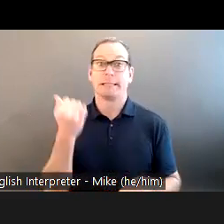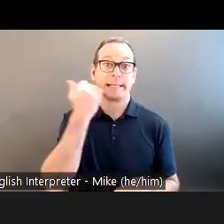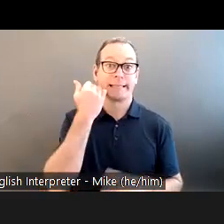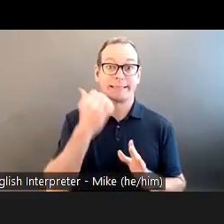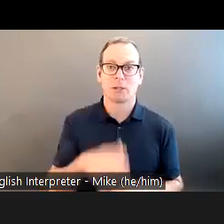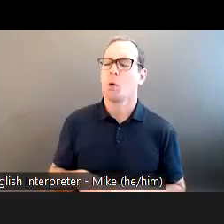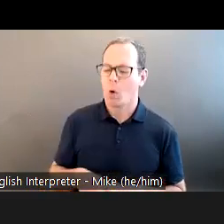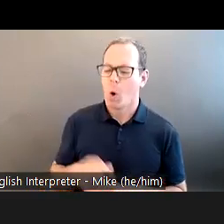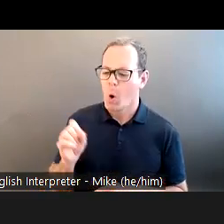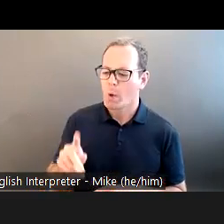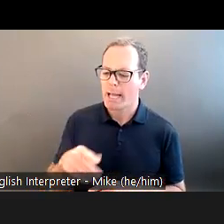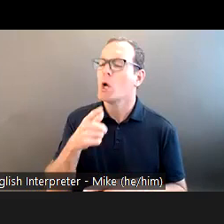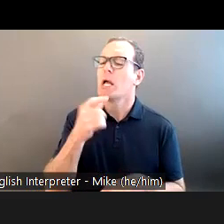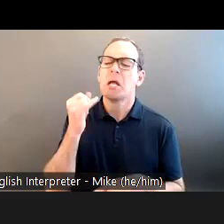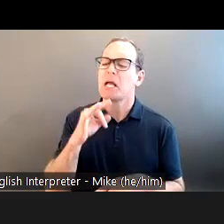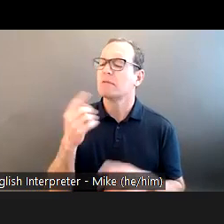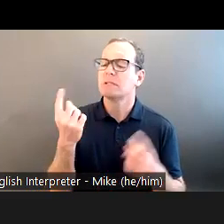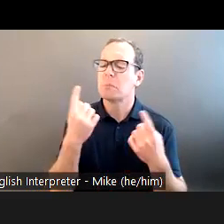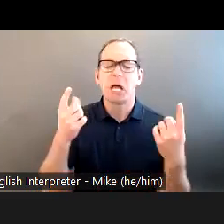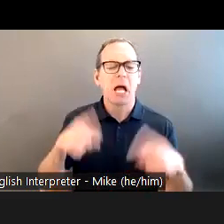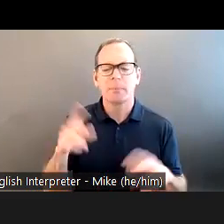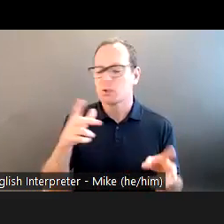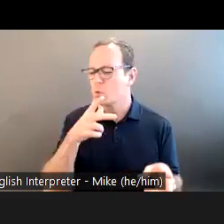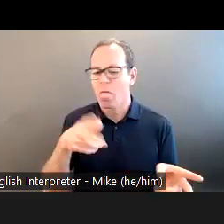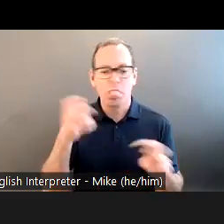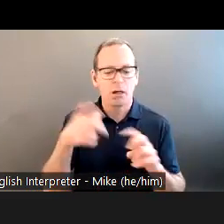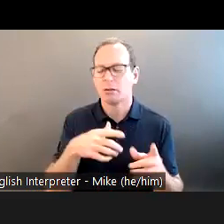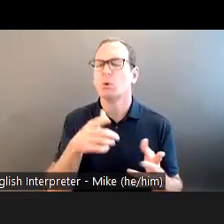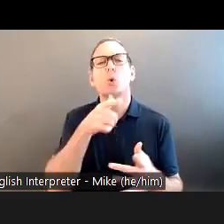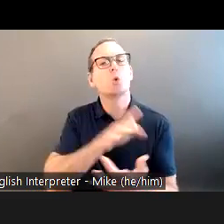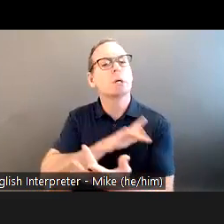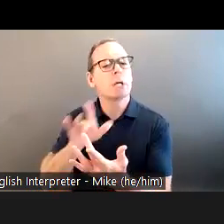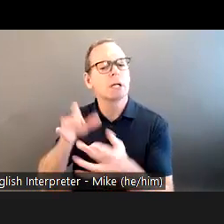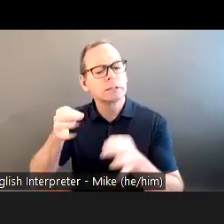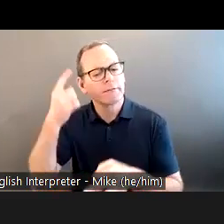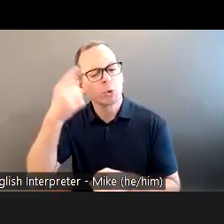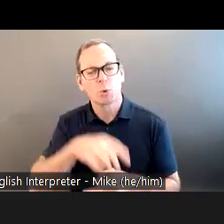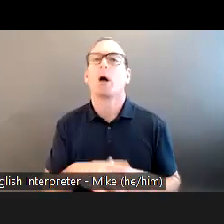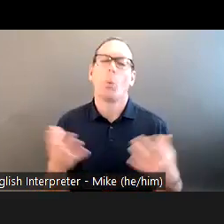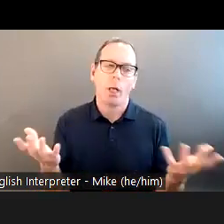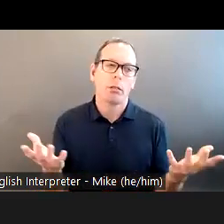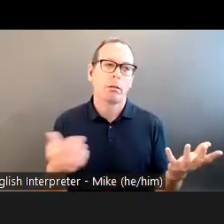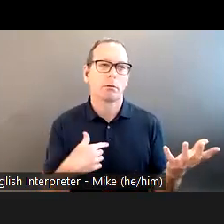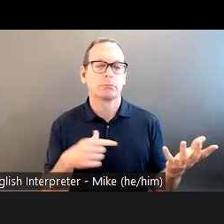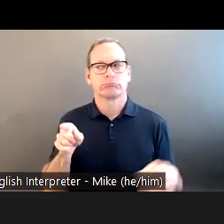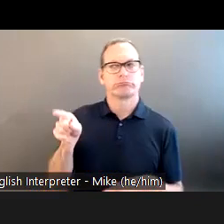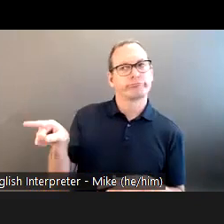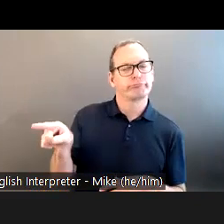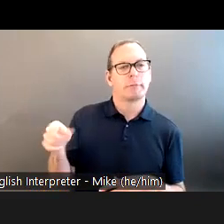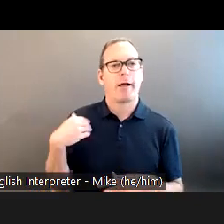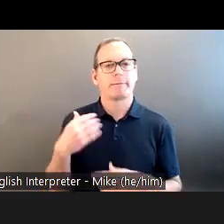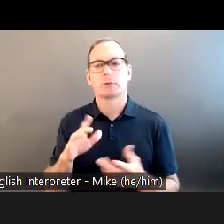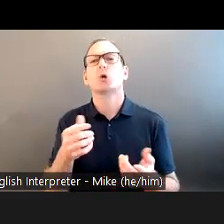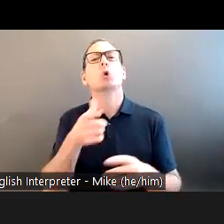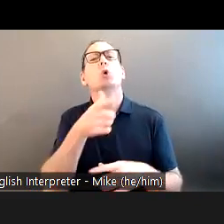who's going to make decisions for you if things go wrong. It's going to be a call each time, but you always get to decide who has a copy of this